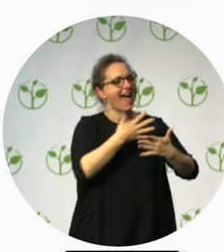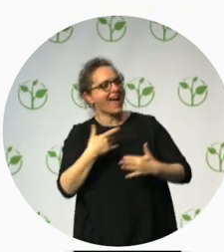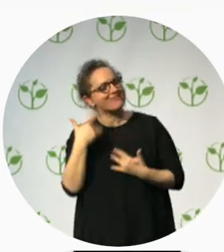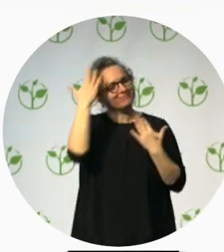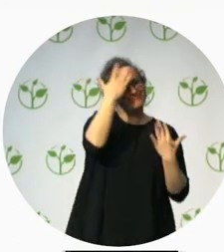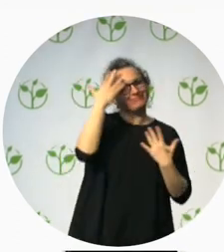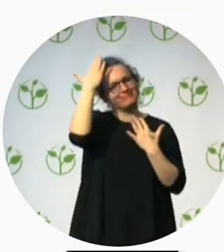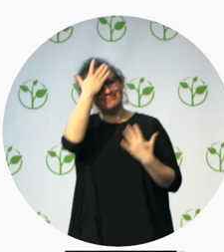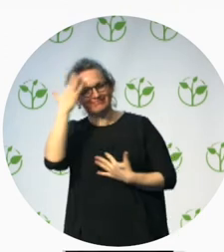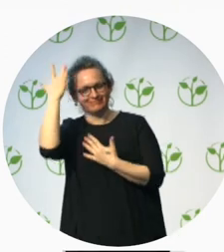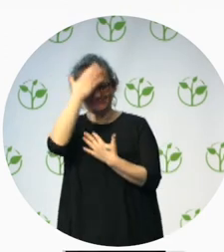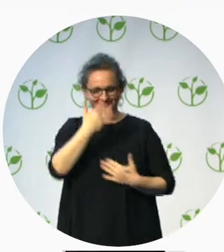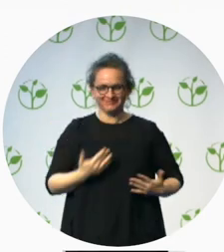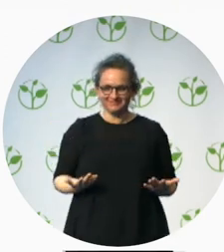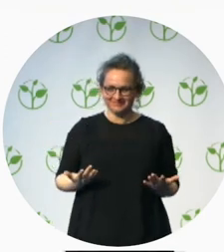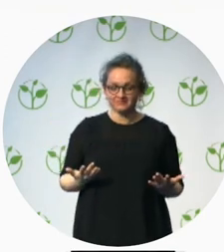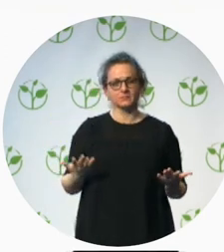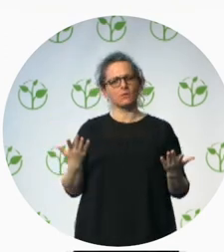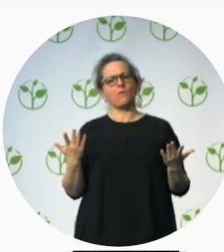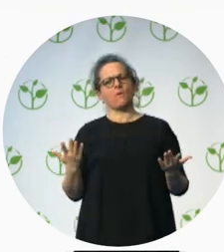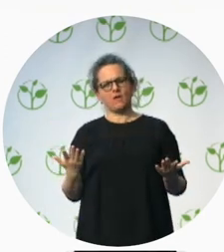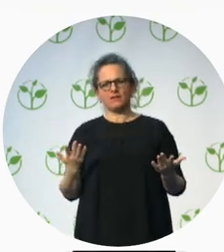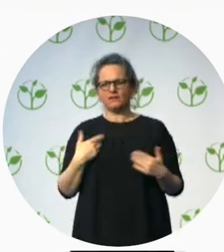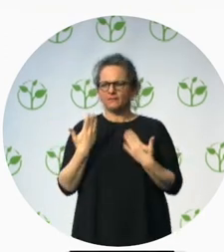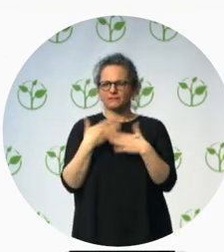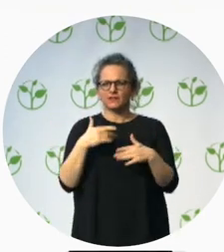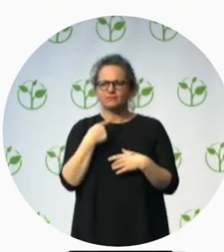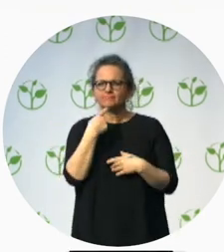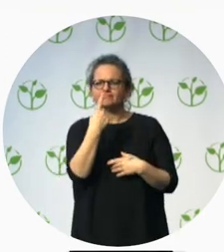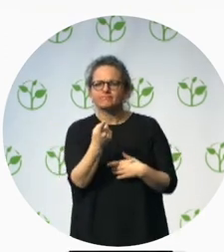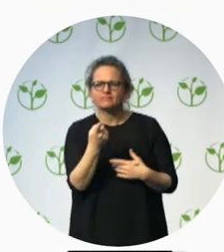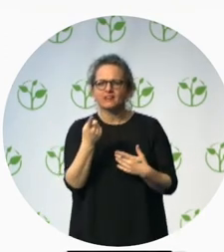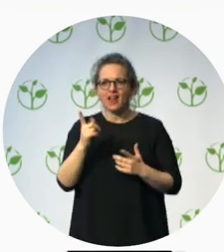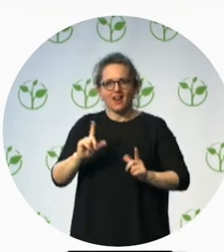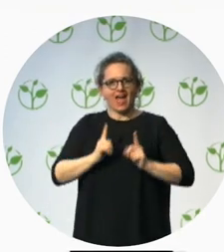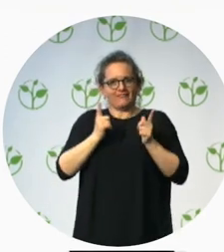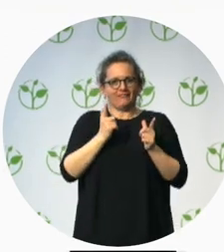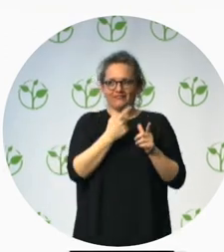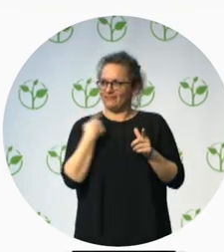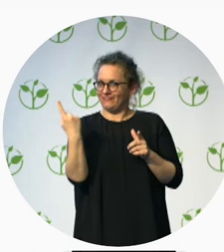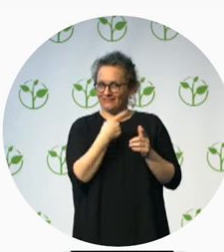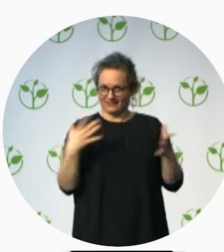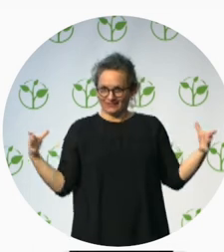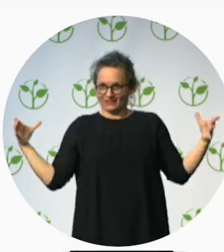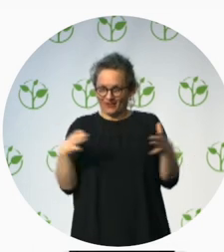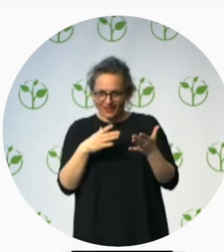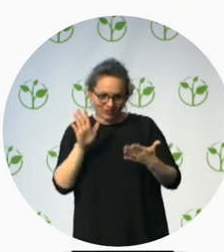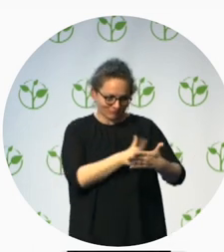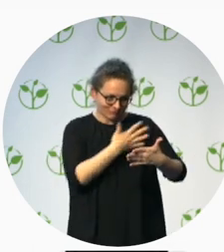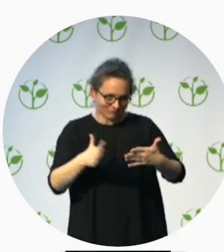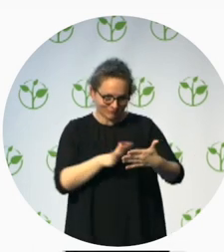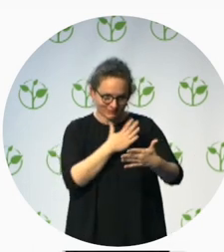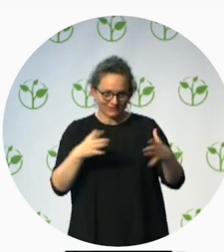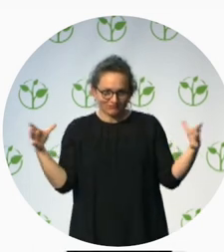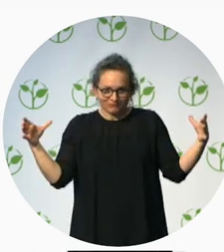mistruth. When we said it was the first live performance was in the Rotunda. But this video was made in Tel Aviv with